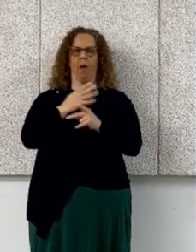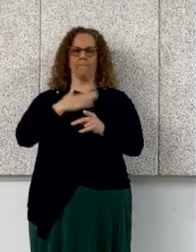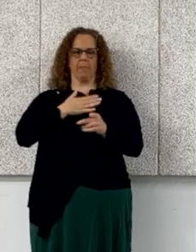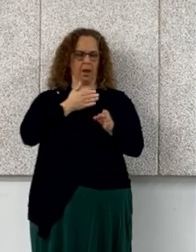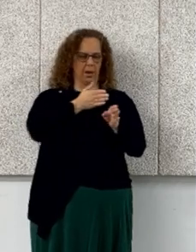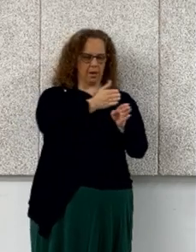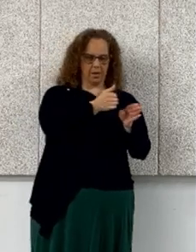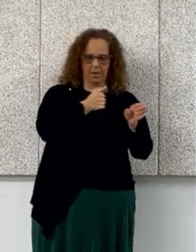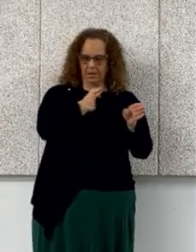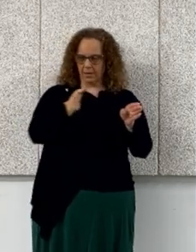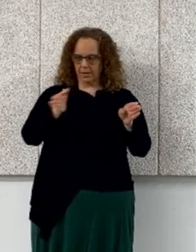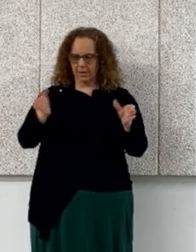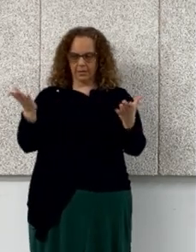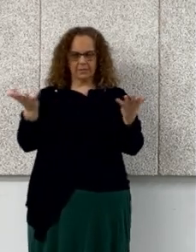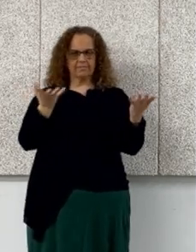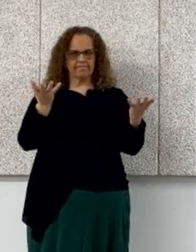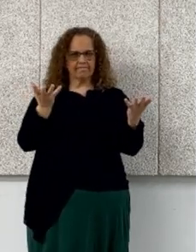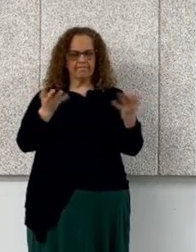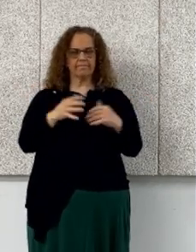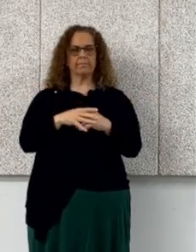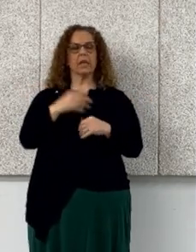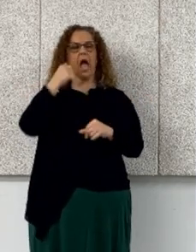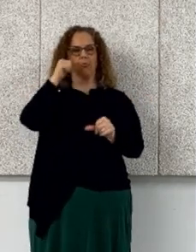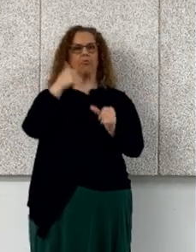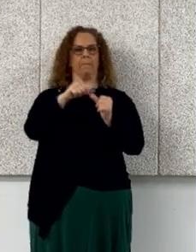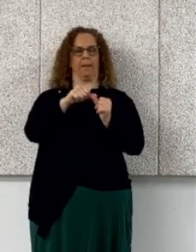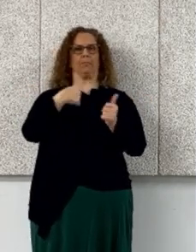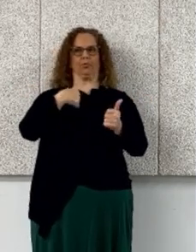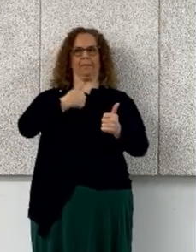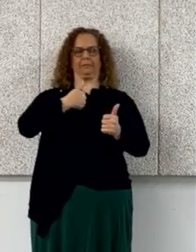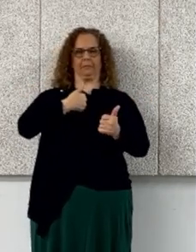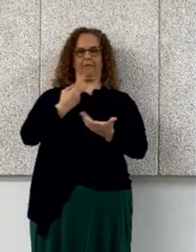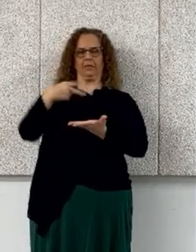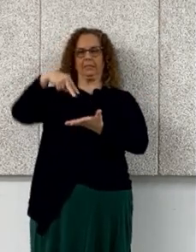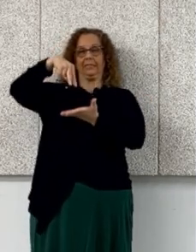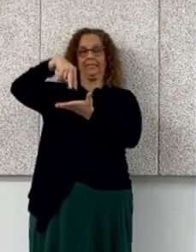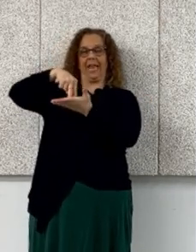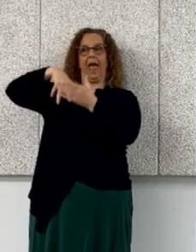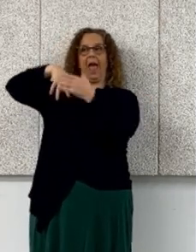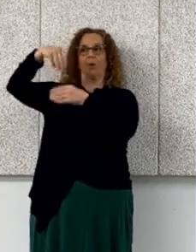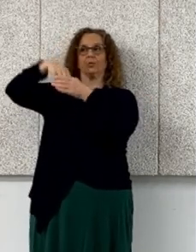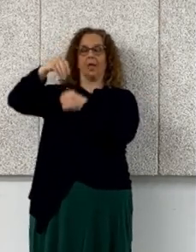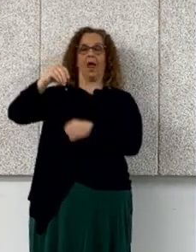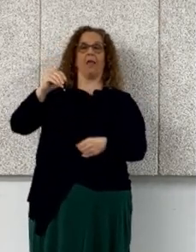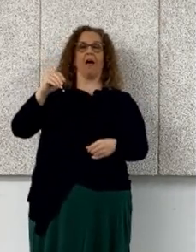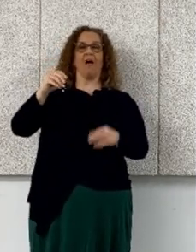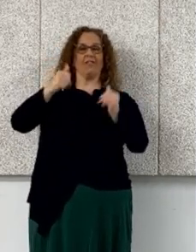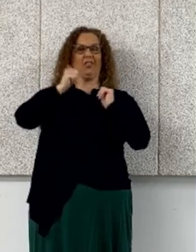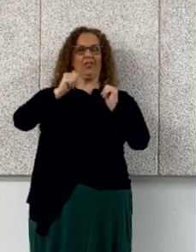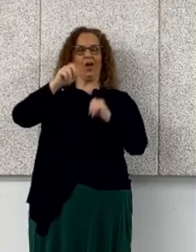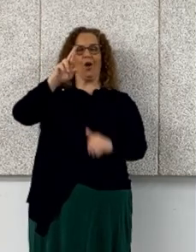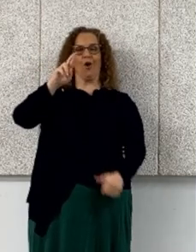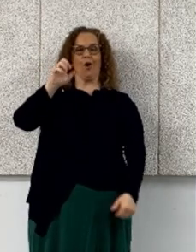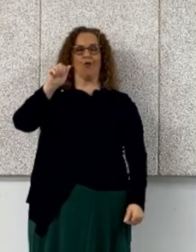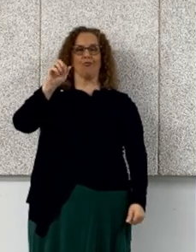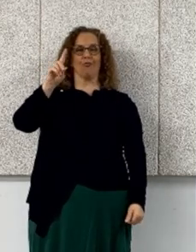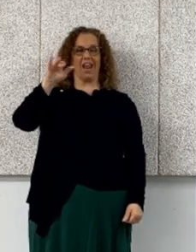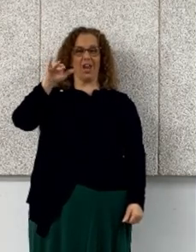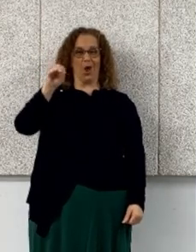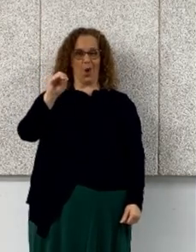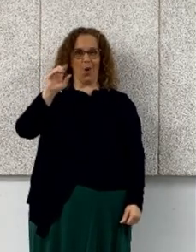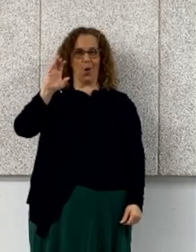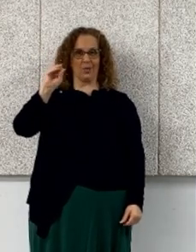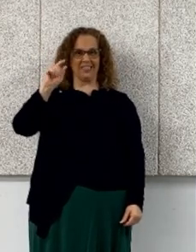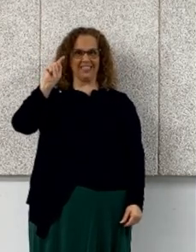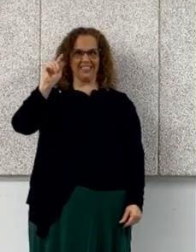I remember standing outside of Radio City when this email came through and opening